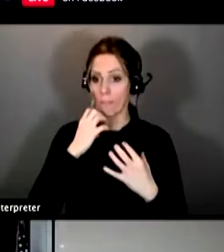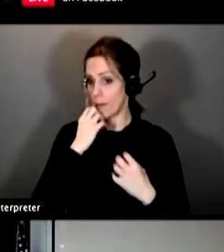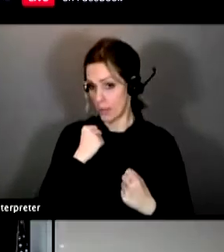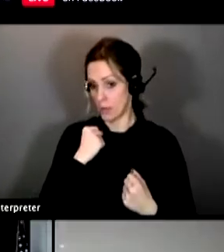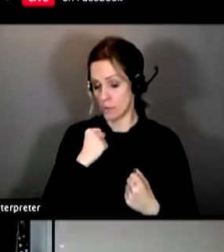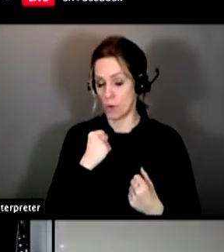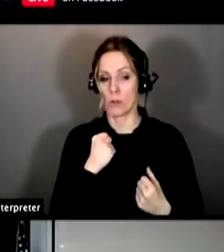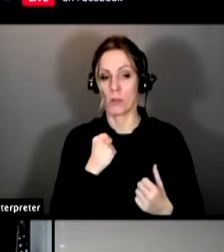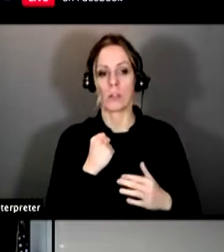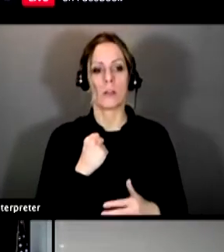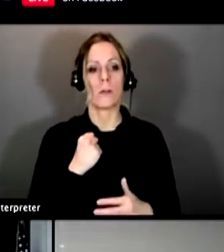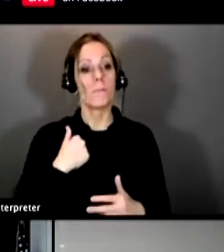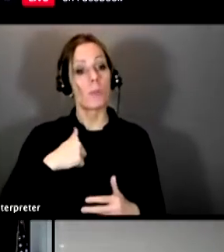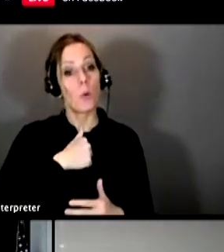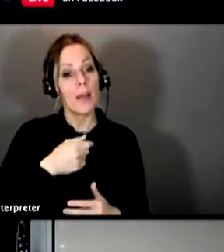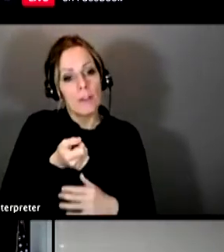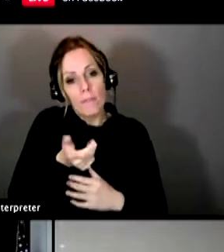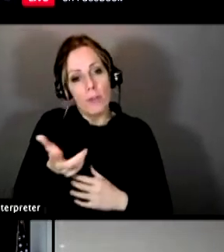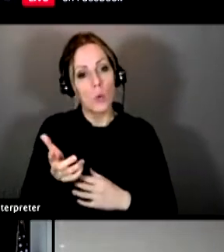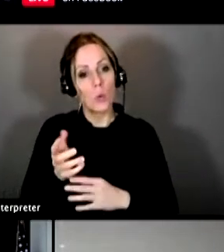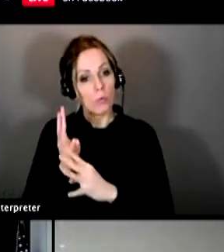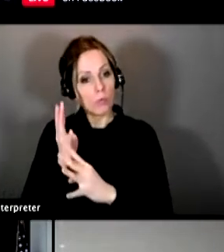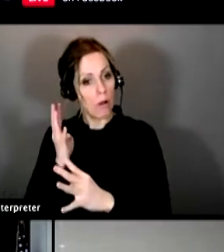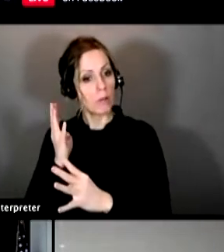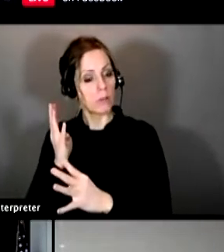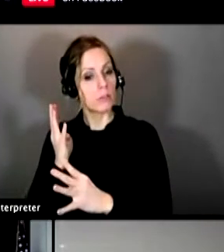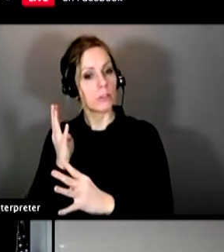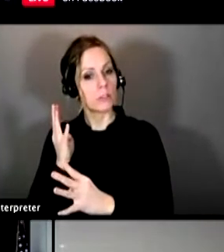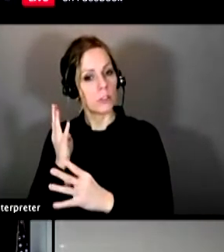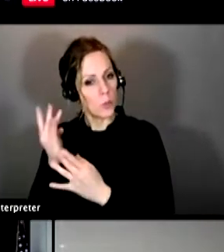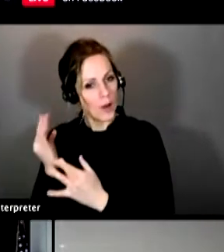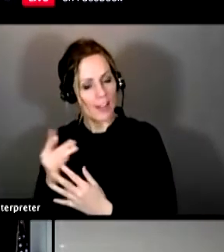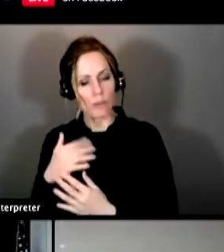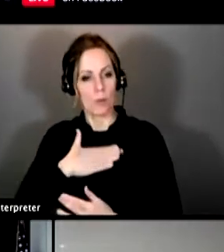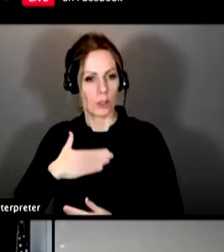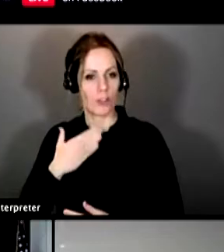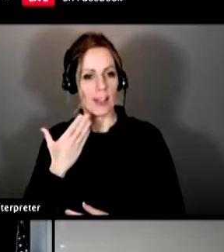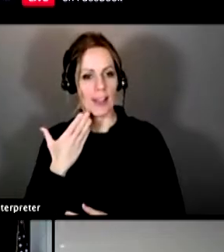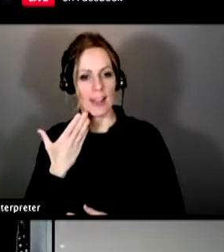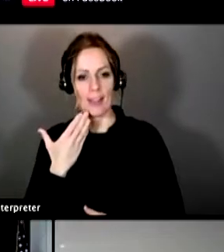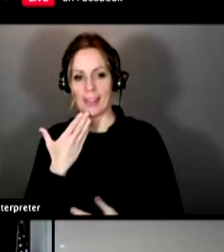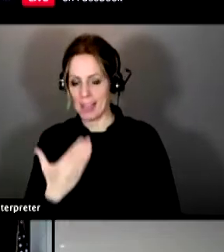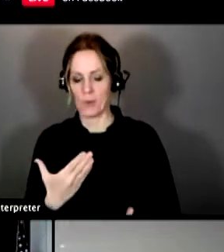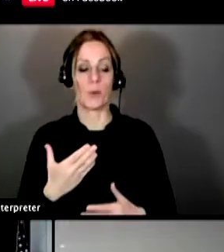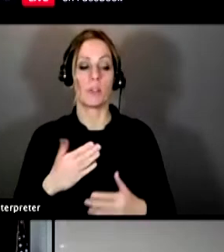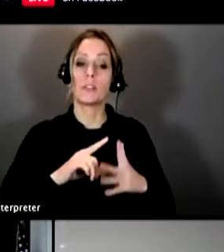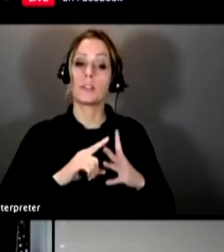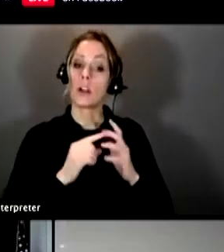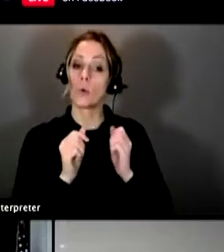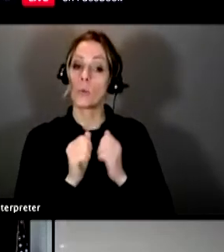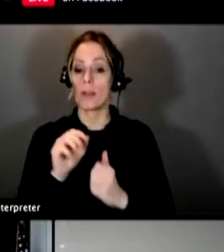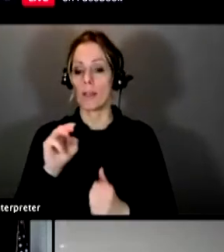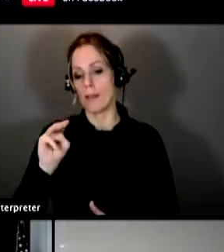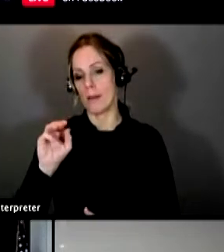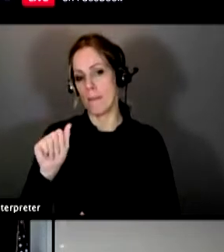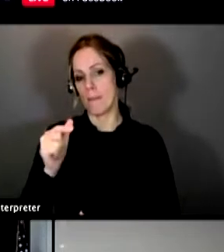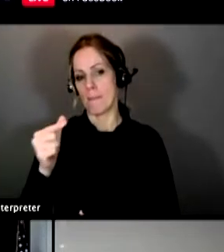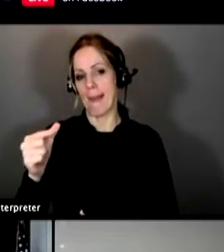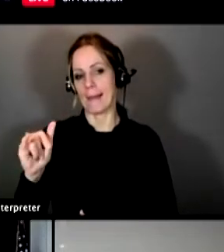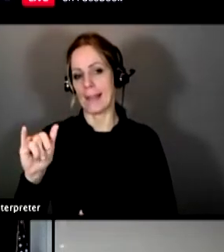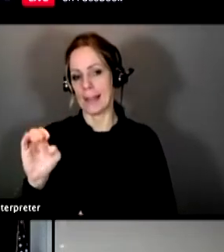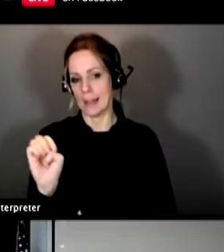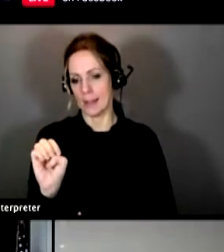a handful of other callers who are sticking with us, and I appreciate it. I'm going to start with Maggie, who I know has several concerns and has been waiting